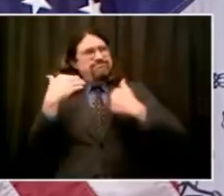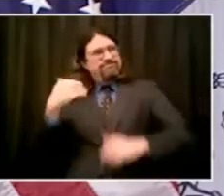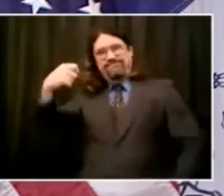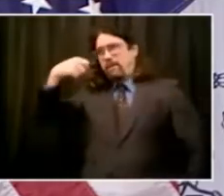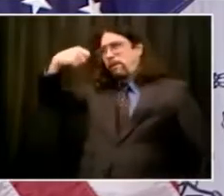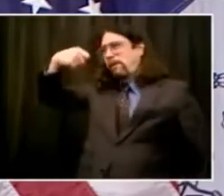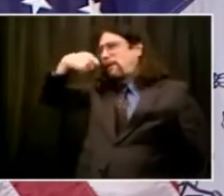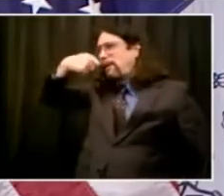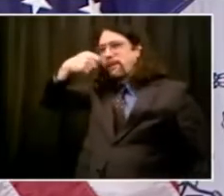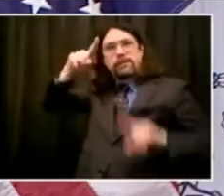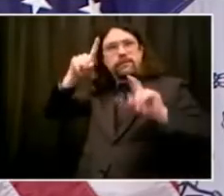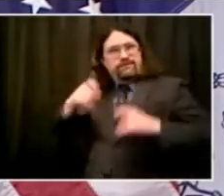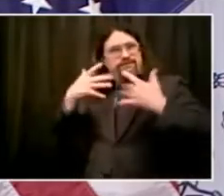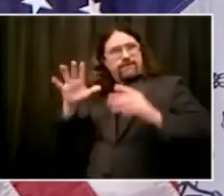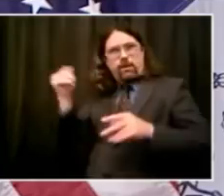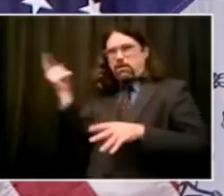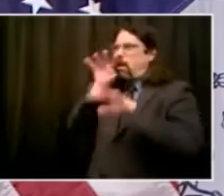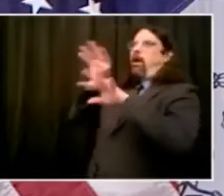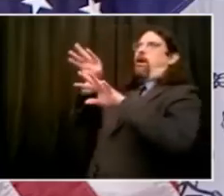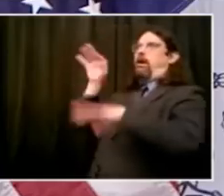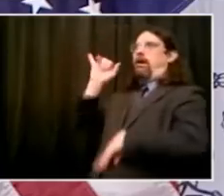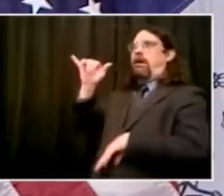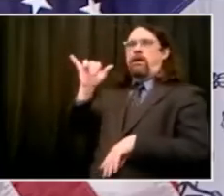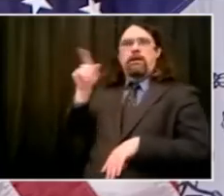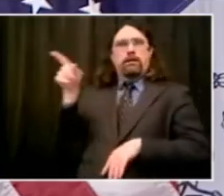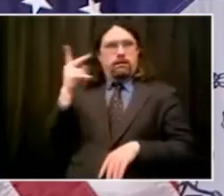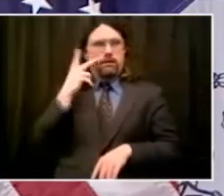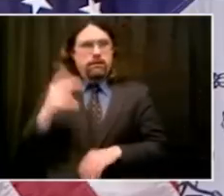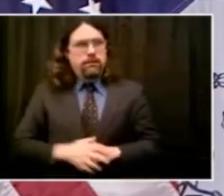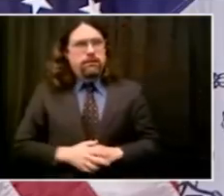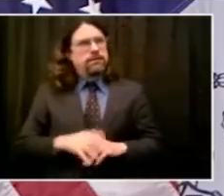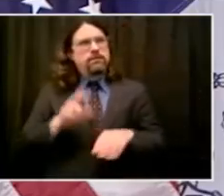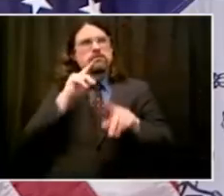and state and the national